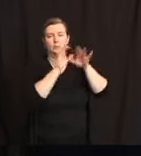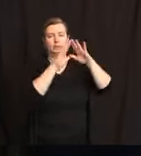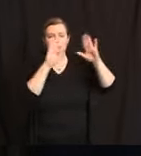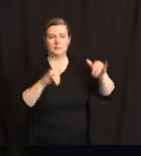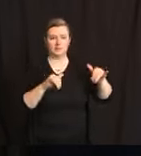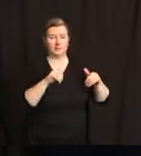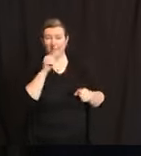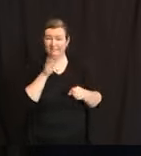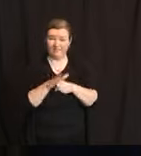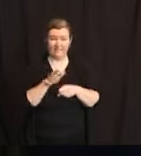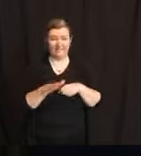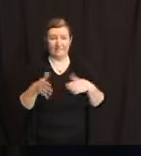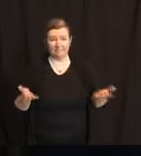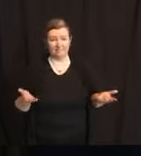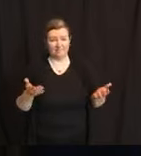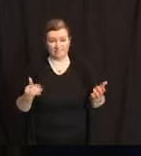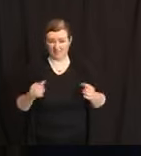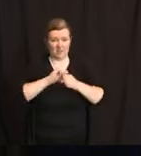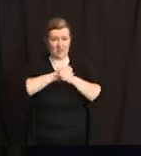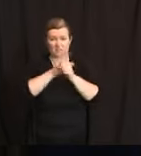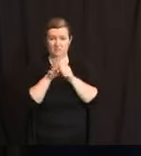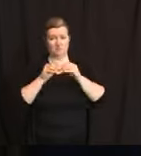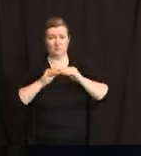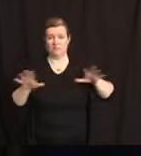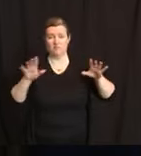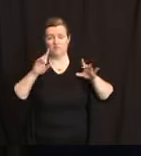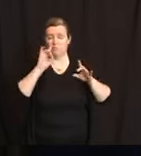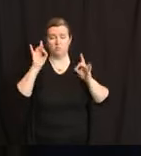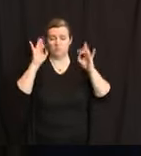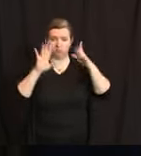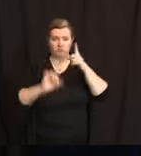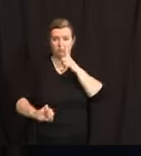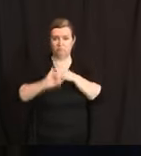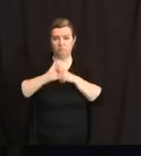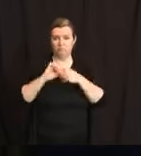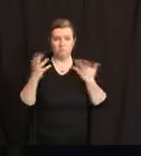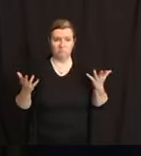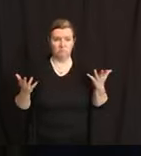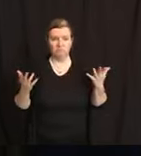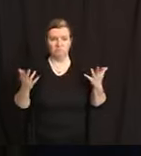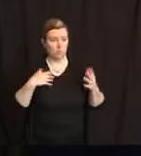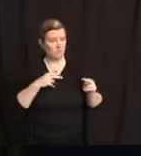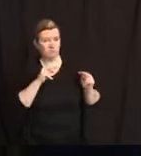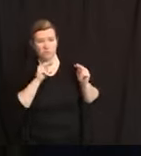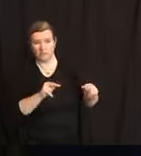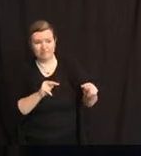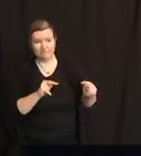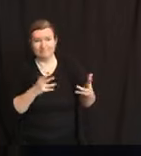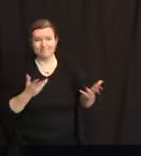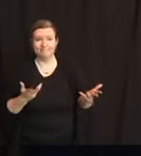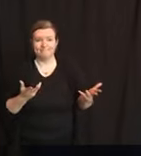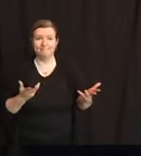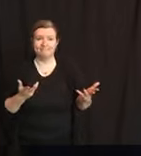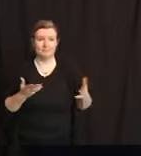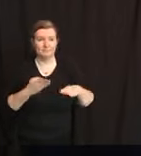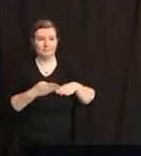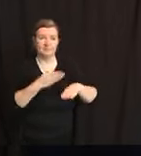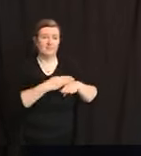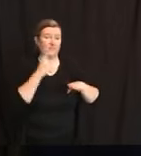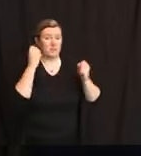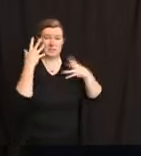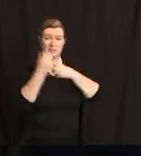couldn't have seen this pandemic coming. But quite frankly, we're on this all the time. And as I said, the improvements we have made things better for how we're